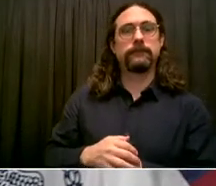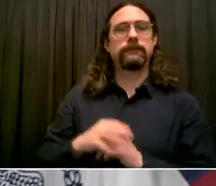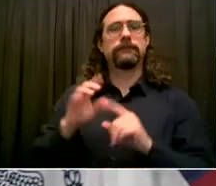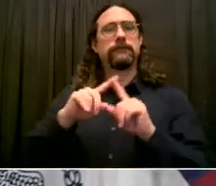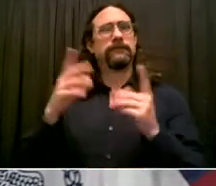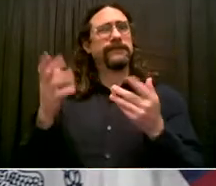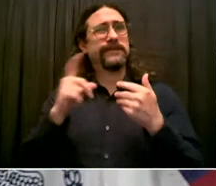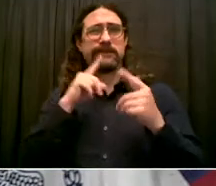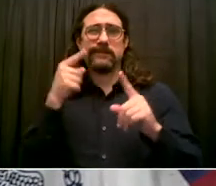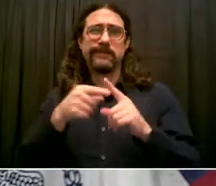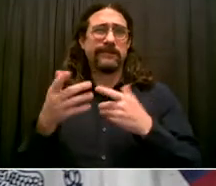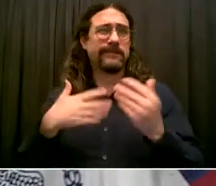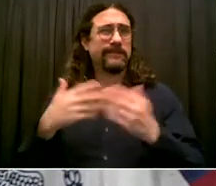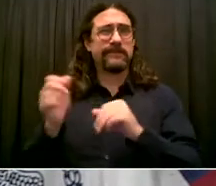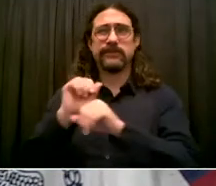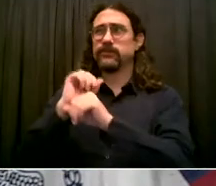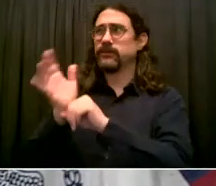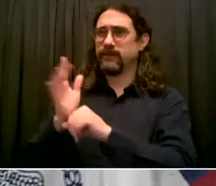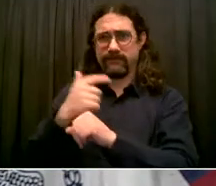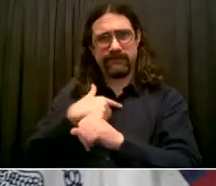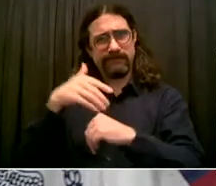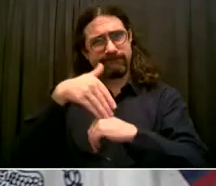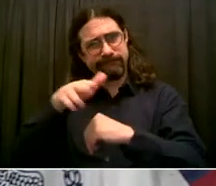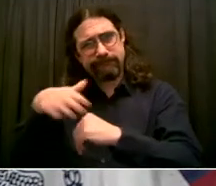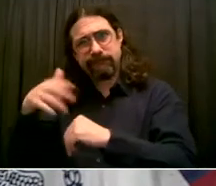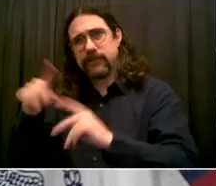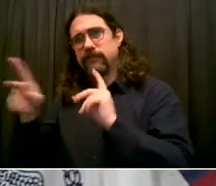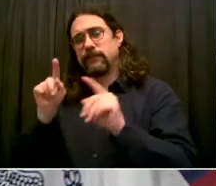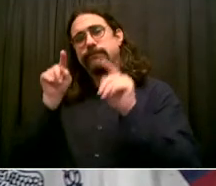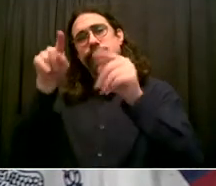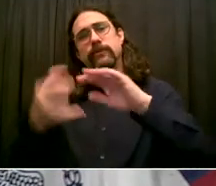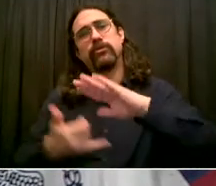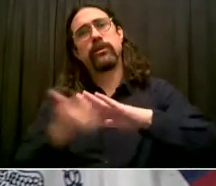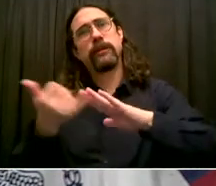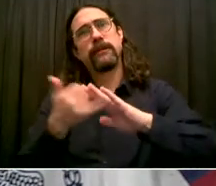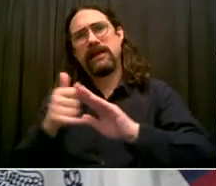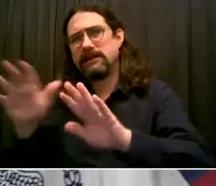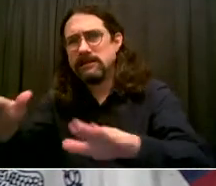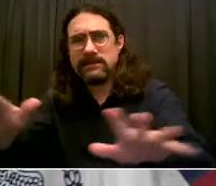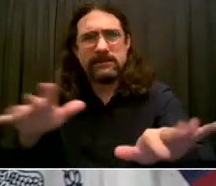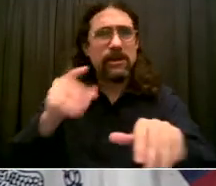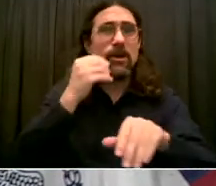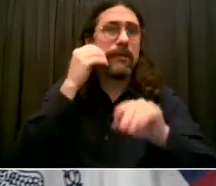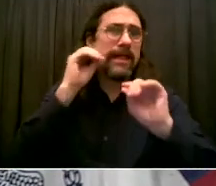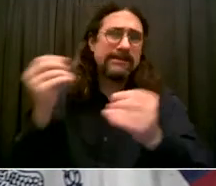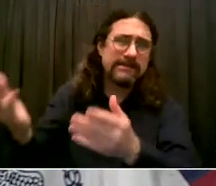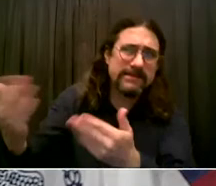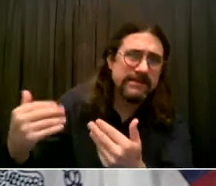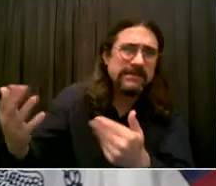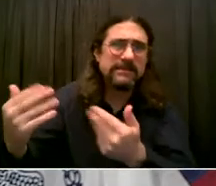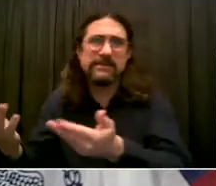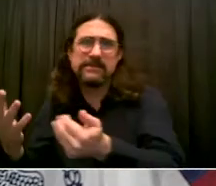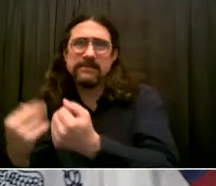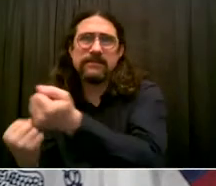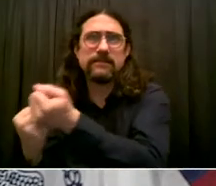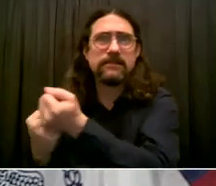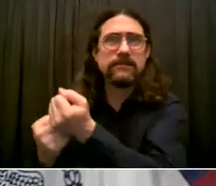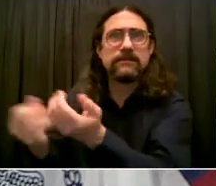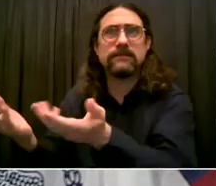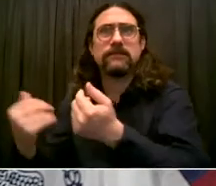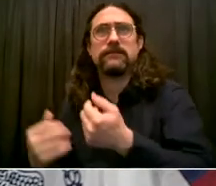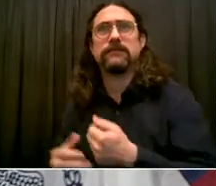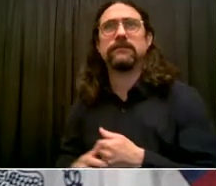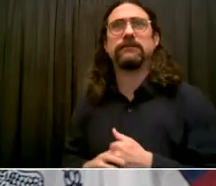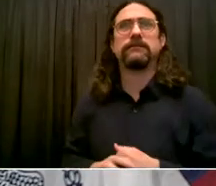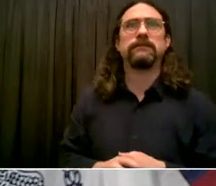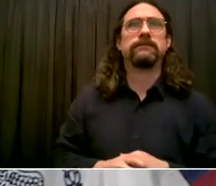back COVID. And supportive housing, what you referred to a moment ago. Housing for folks who have been homeless, who have